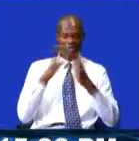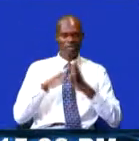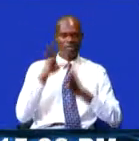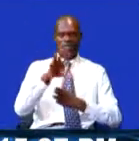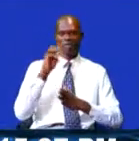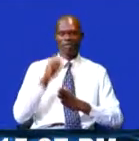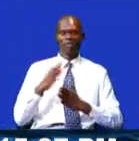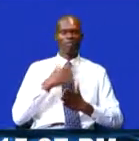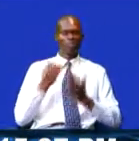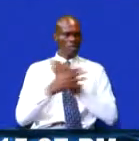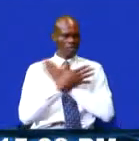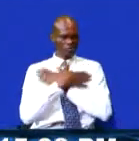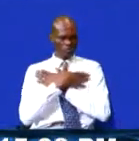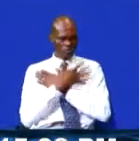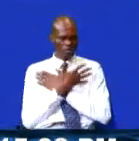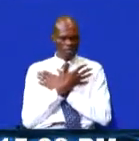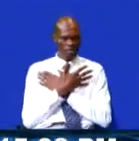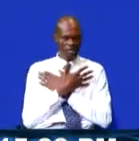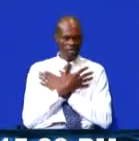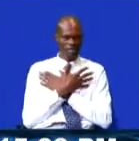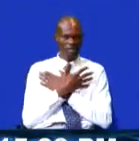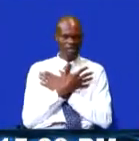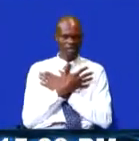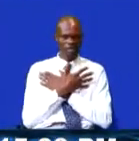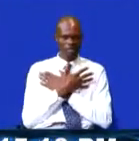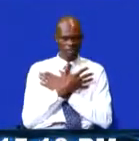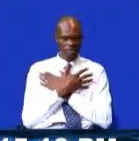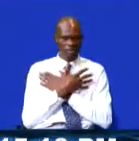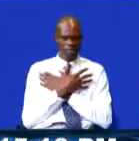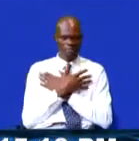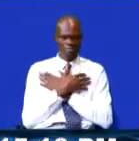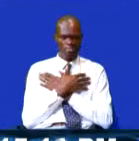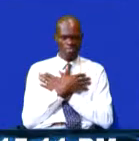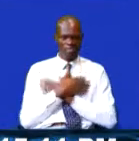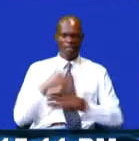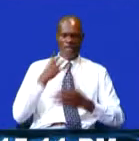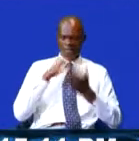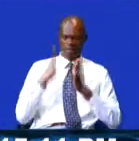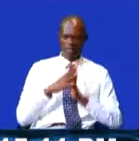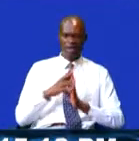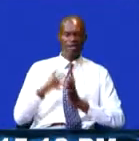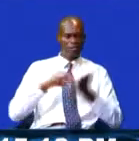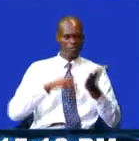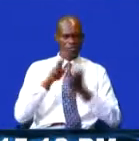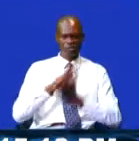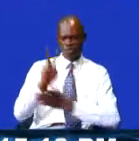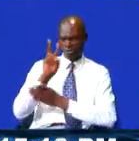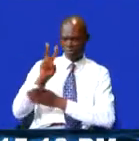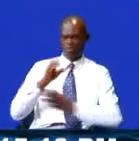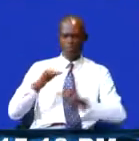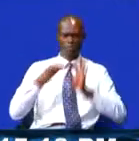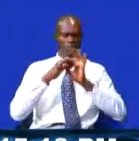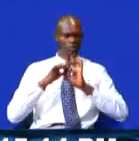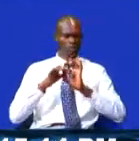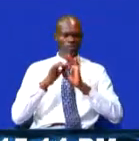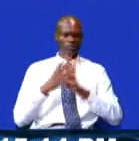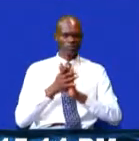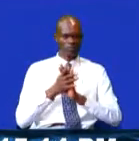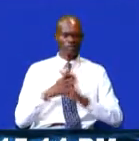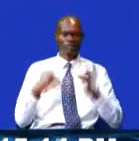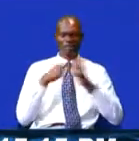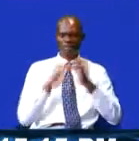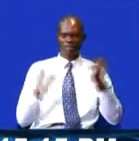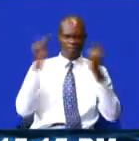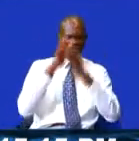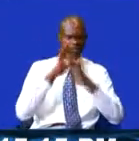mwangu mmoja. Black temper nachukua mtu wangu black temper mmoja. Na tunaandamana watu wawili. Unaona? Kufika